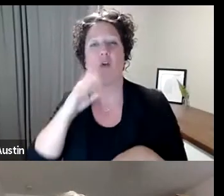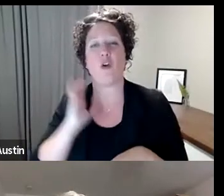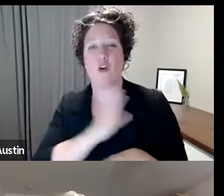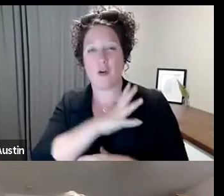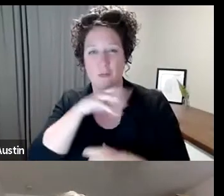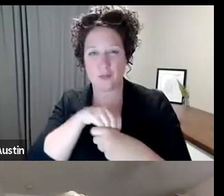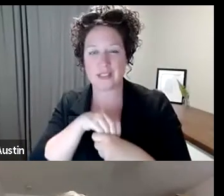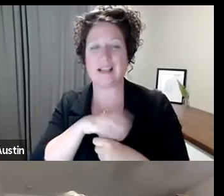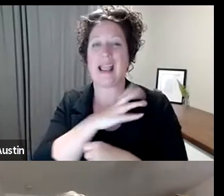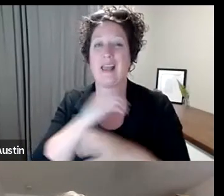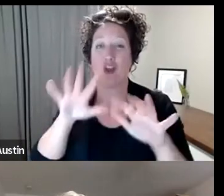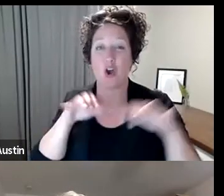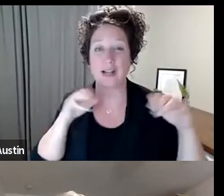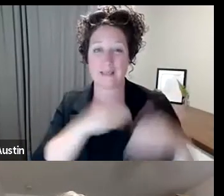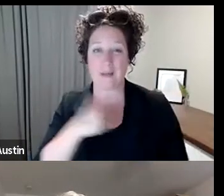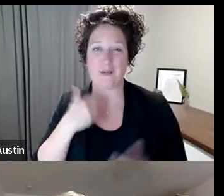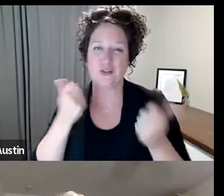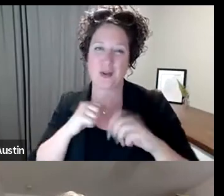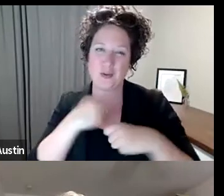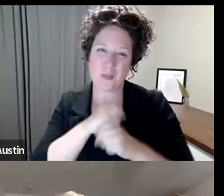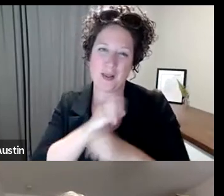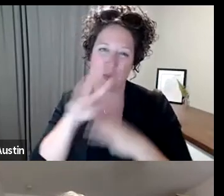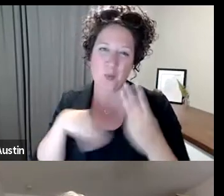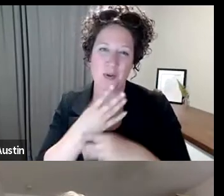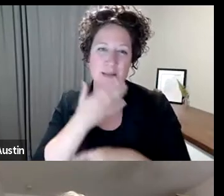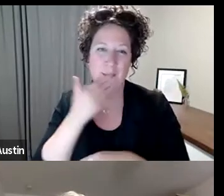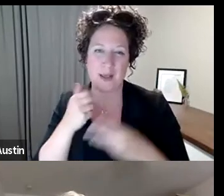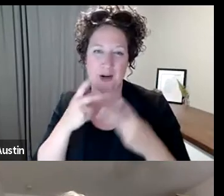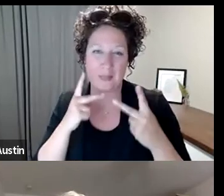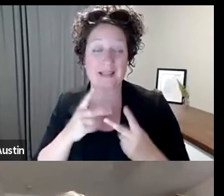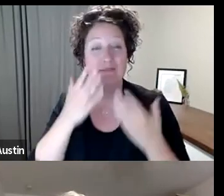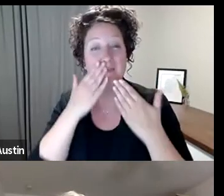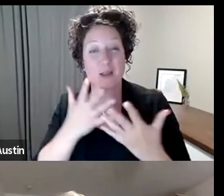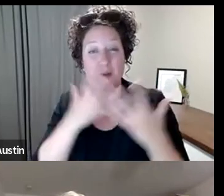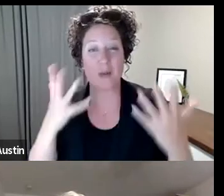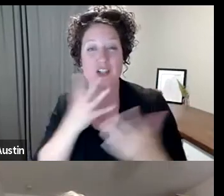audience members striving to make the world a better place. Thanks,